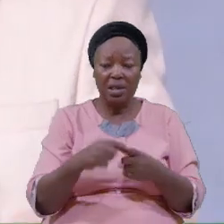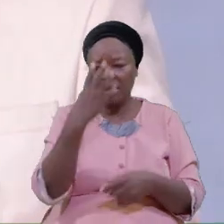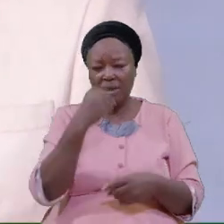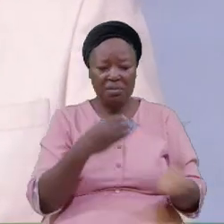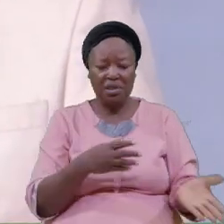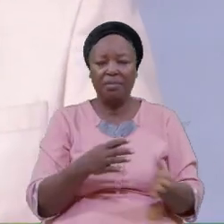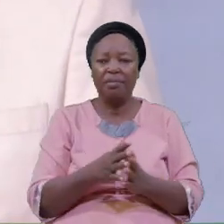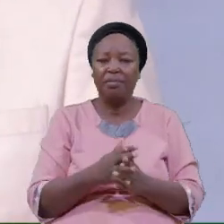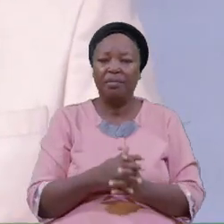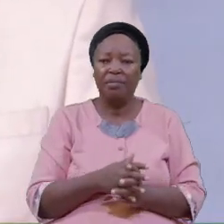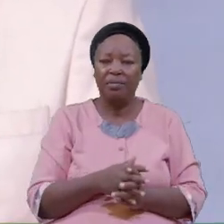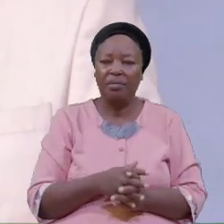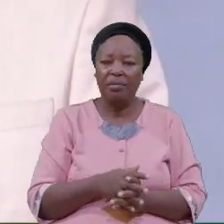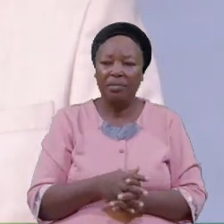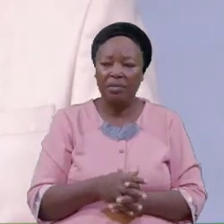calm,